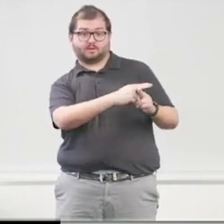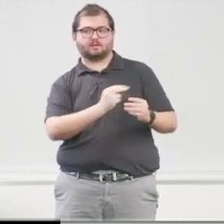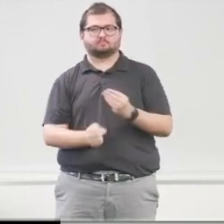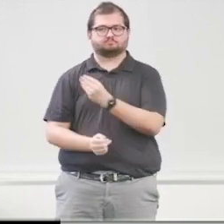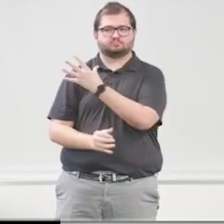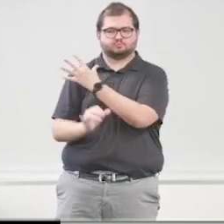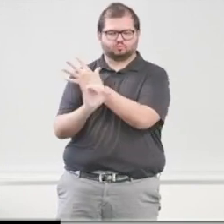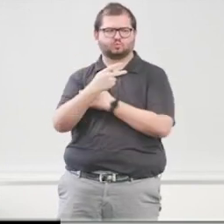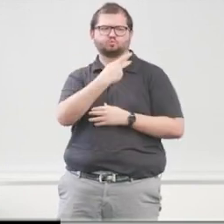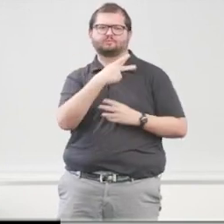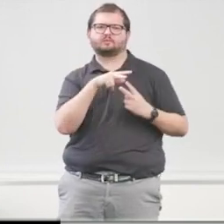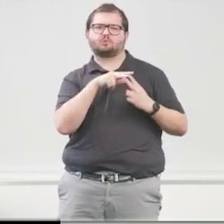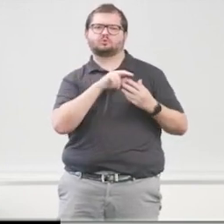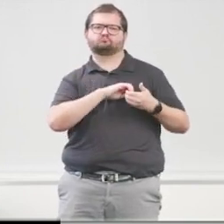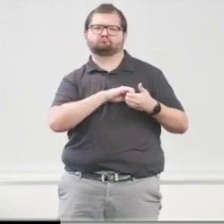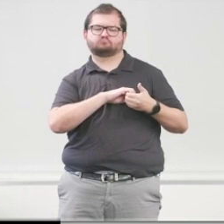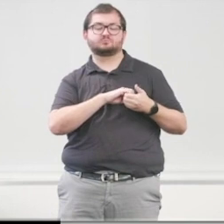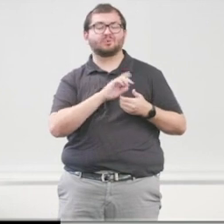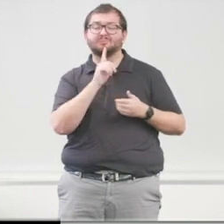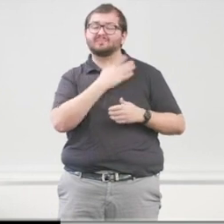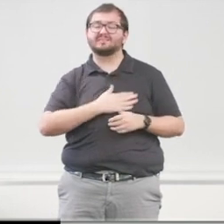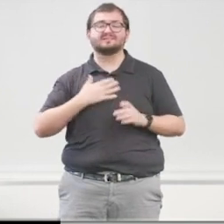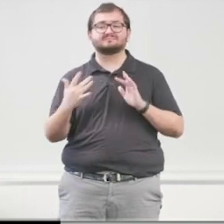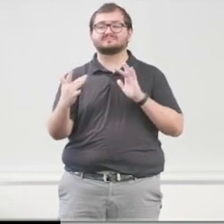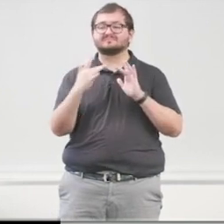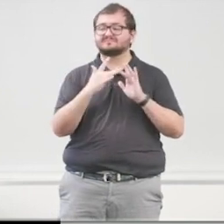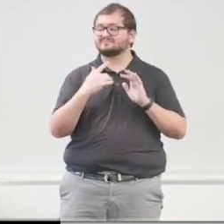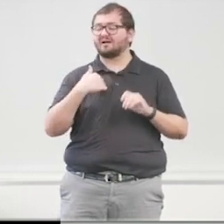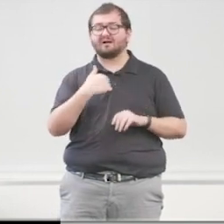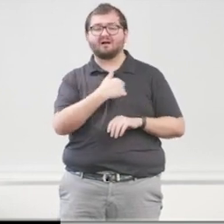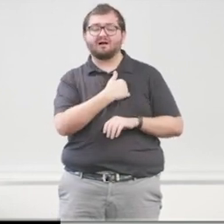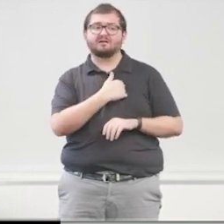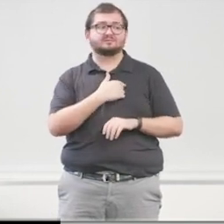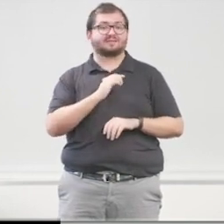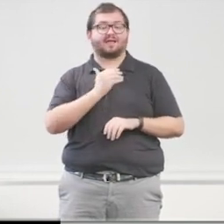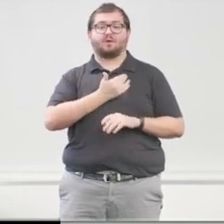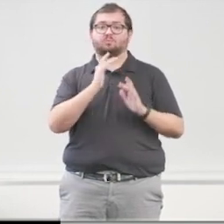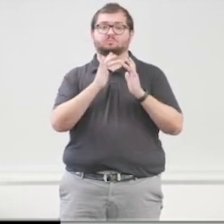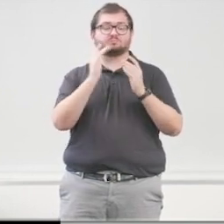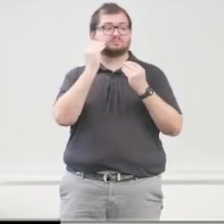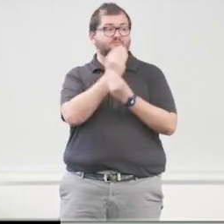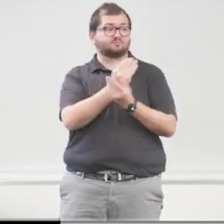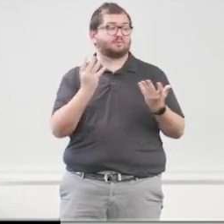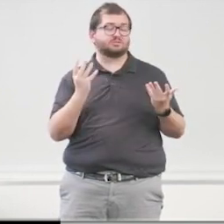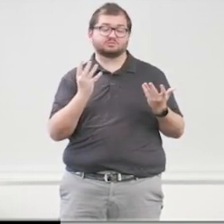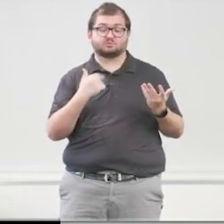this. And reach out to us as well as make sure you get all of our contact information because we are all just resources for you.